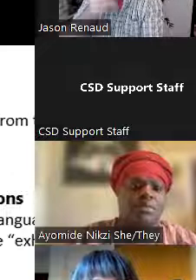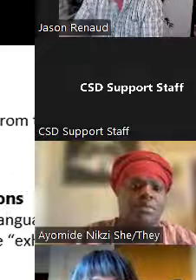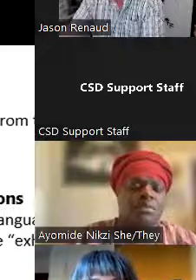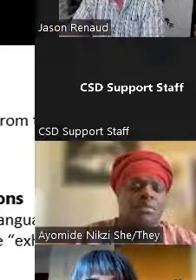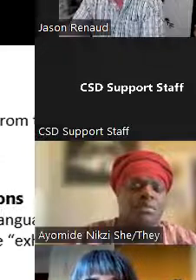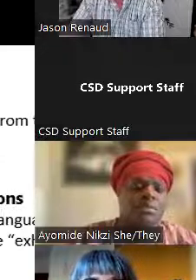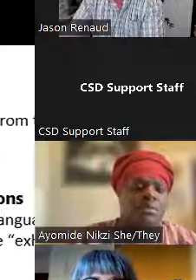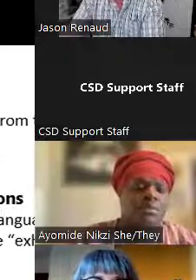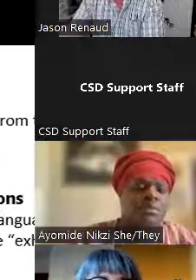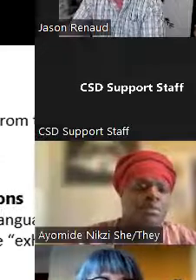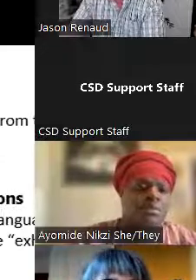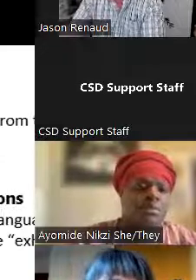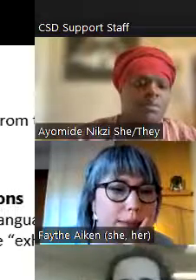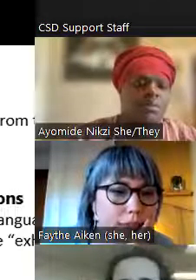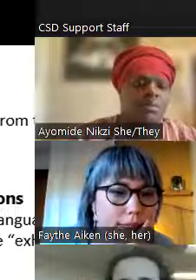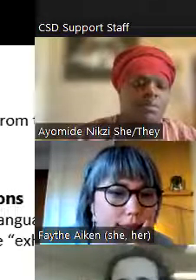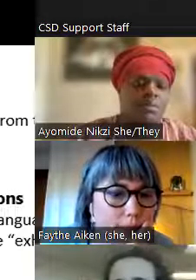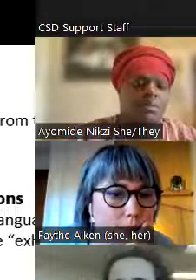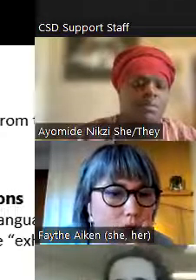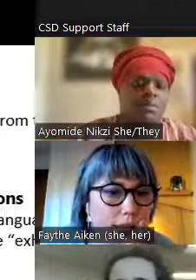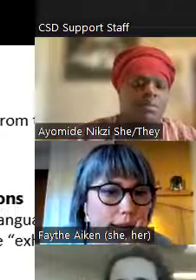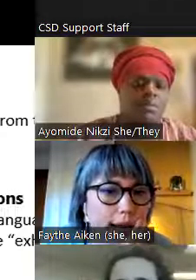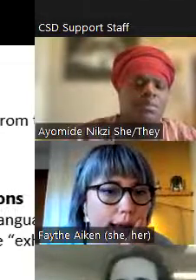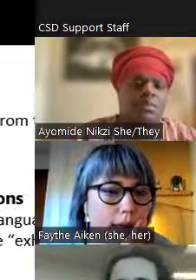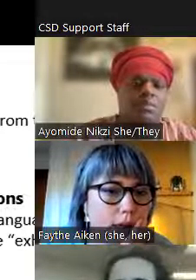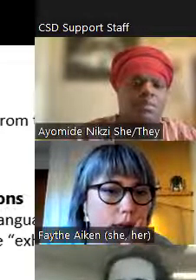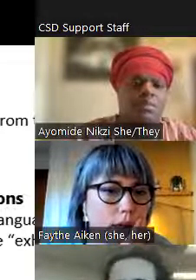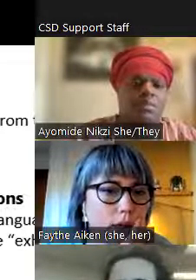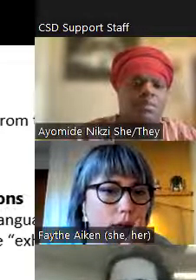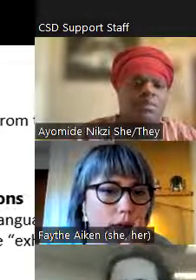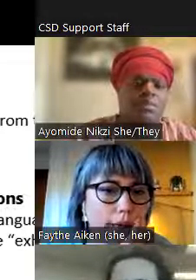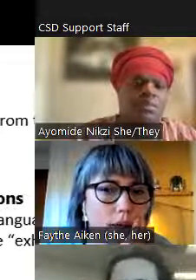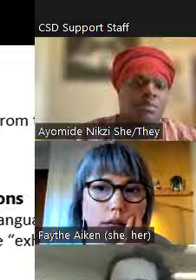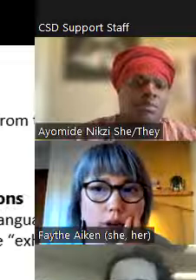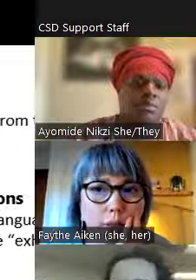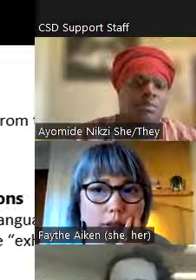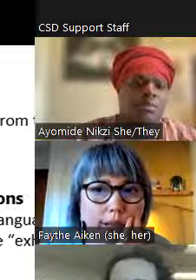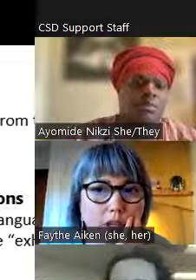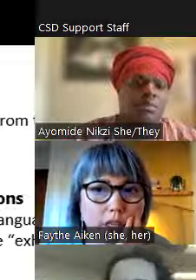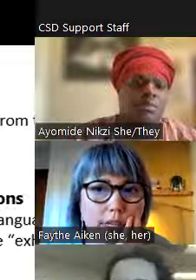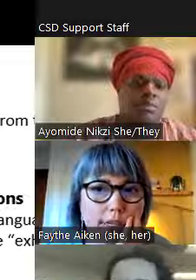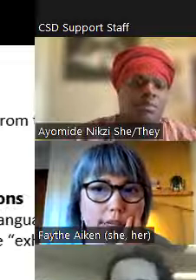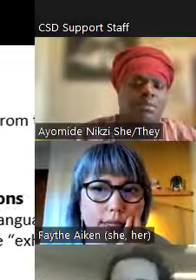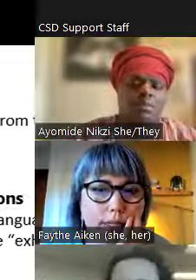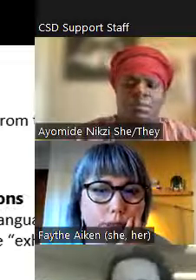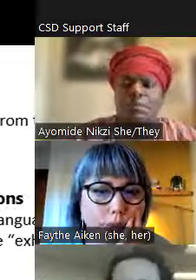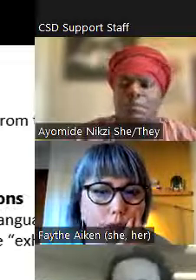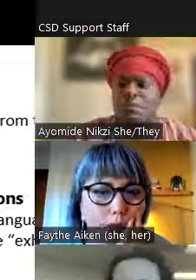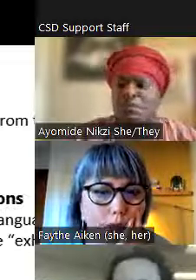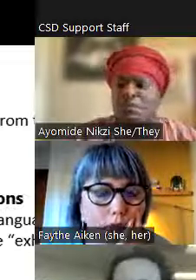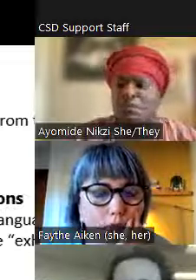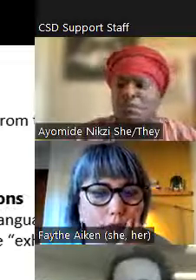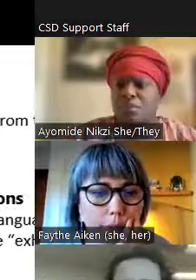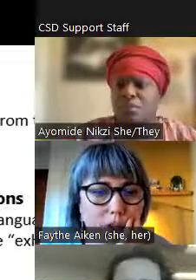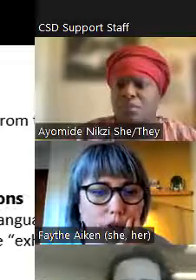Okay. So perhaps let's just add like a little bit of language into this sentence